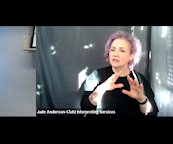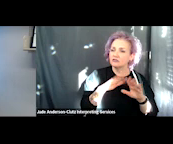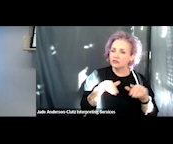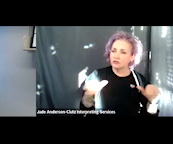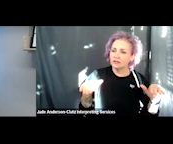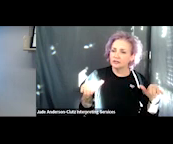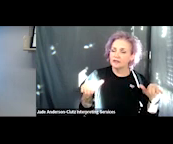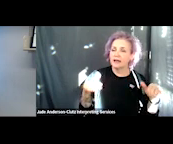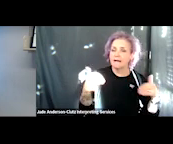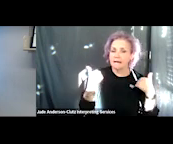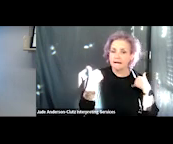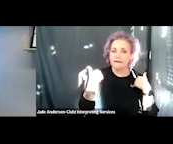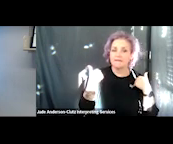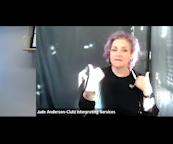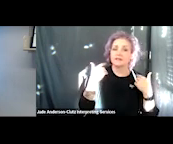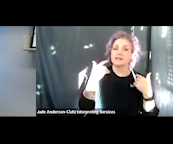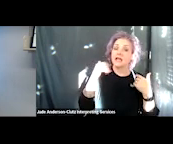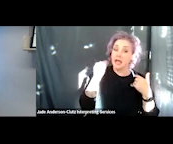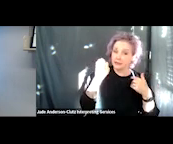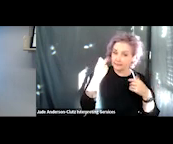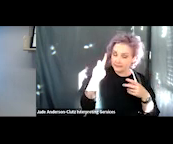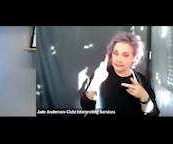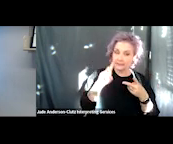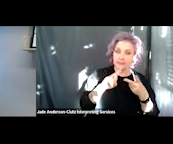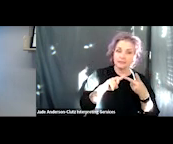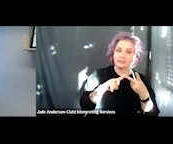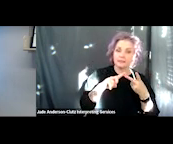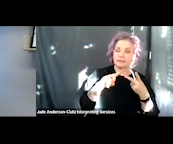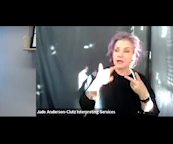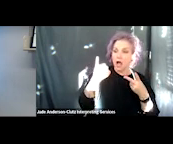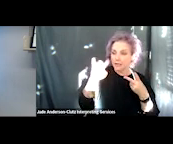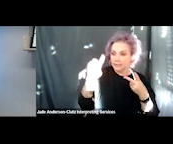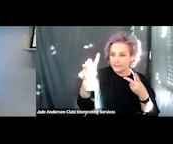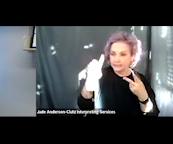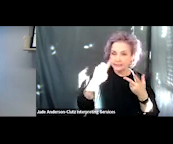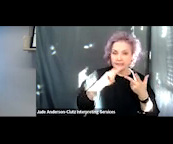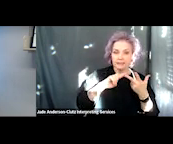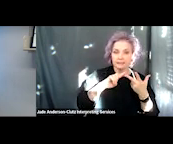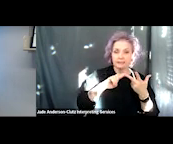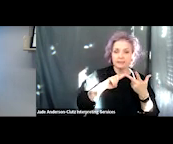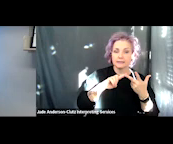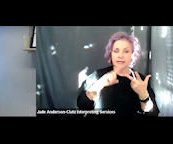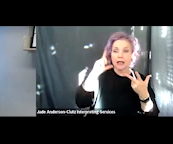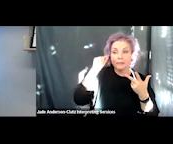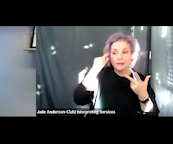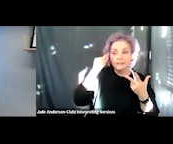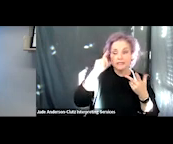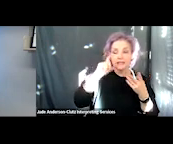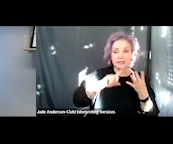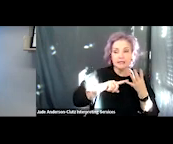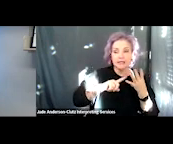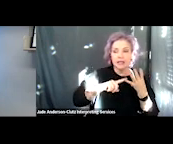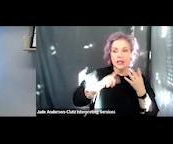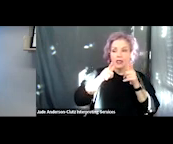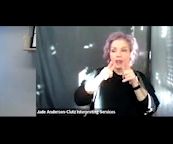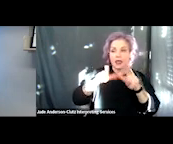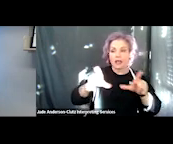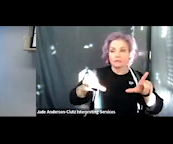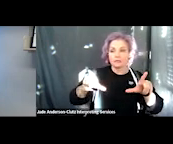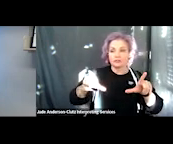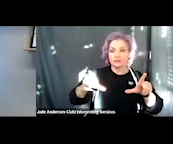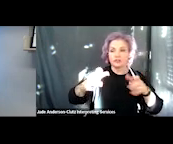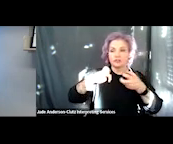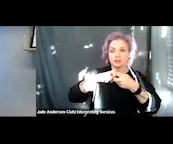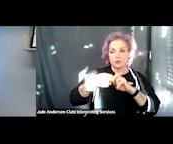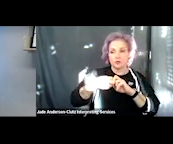disability, epilepsy, and language impairment. So actually this language impairment is something that is pretty stark in some